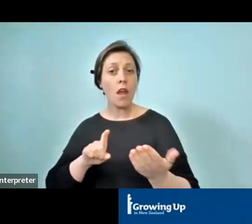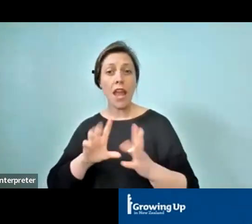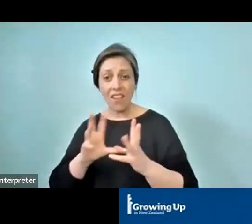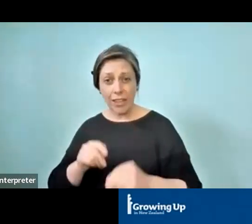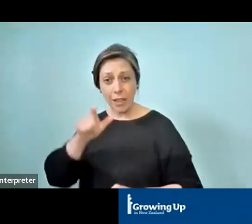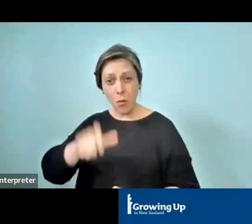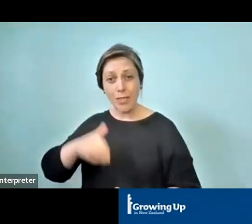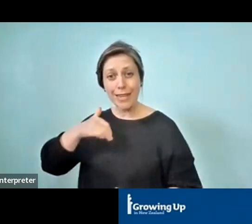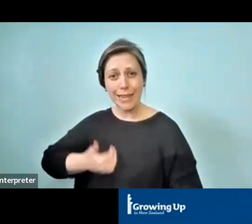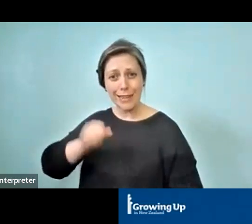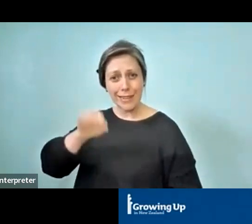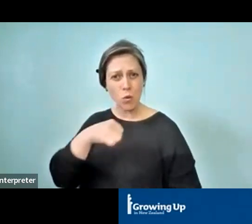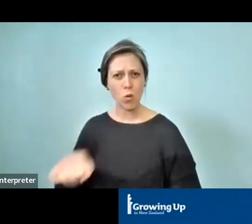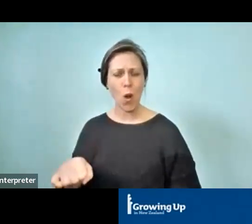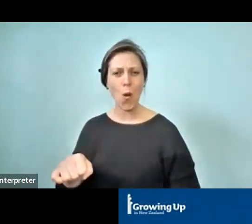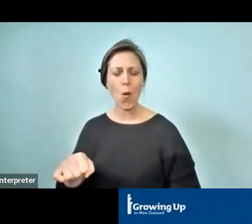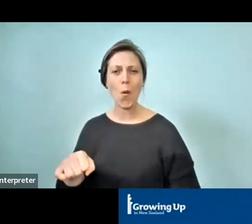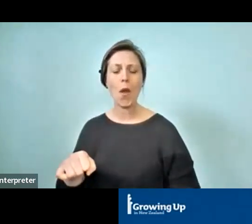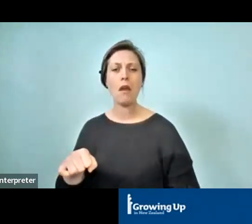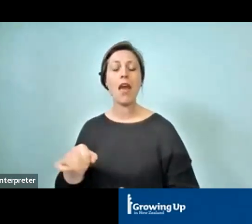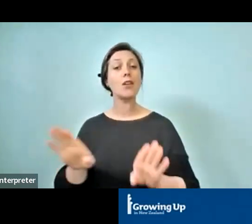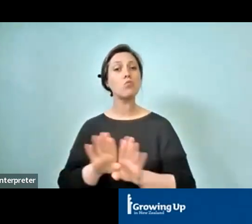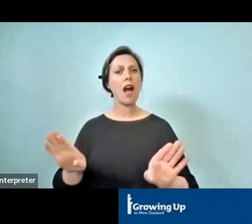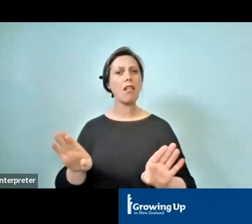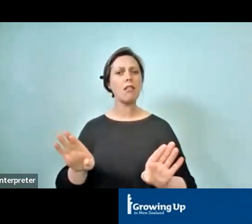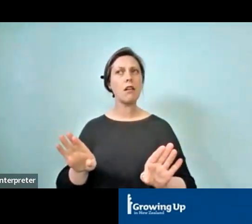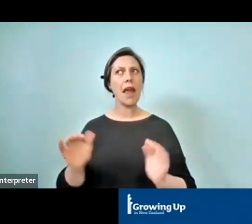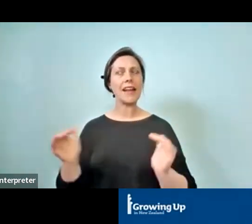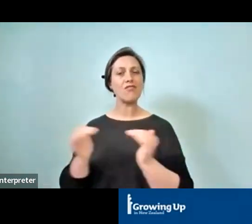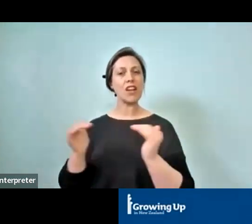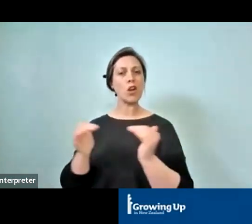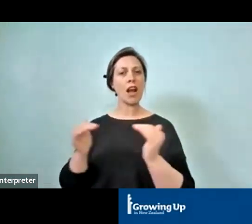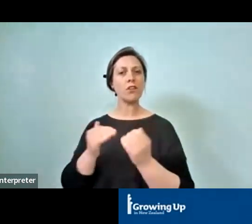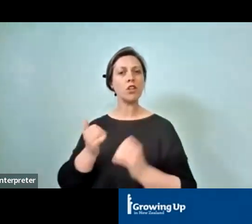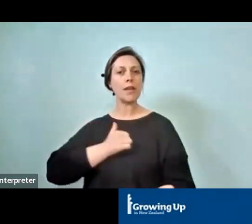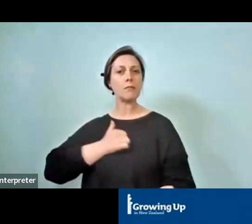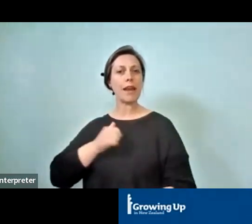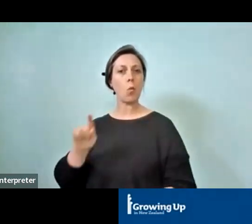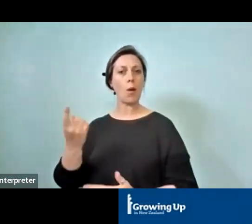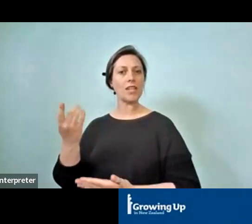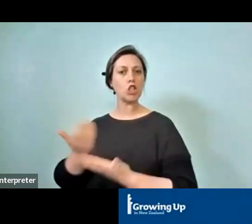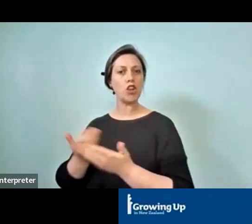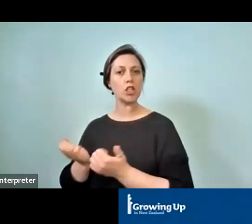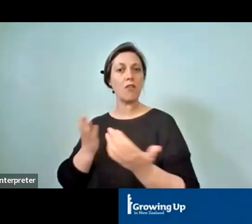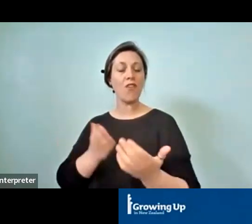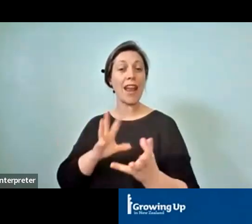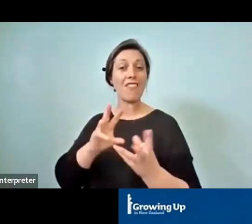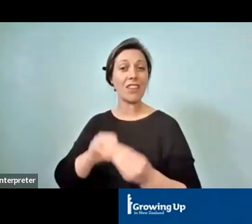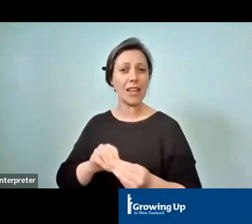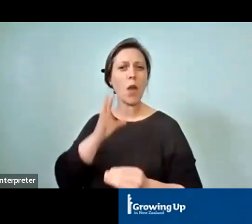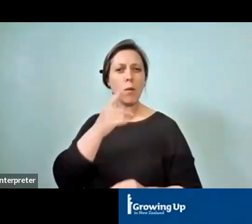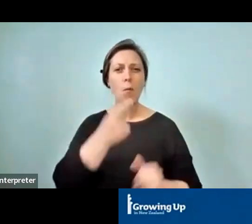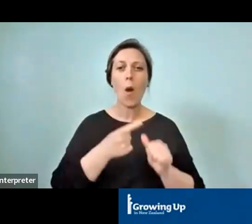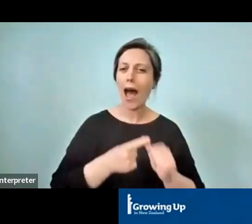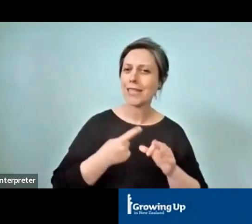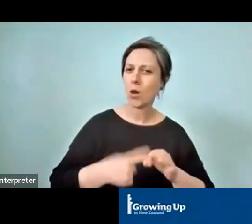And is it really reasonable to expect a service to deliver everything you need? What were people thinking when they answered that question? So yes,